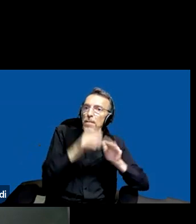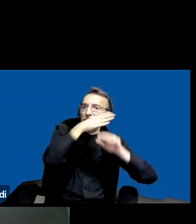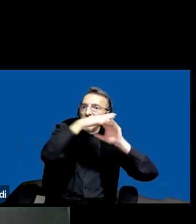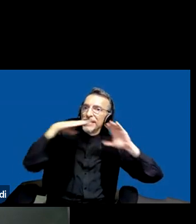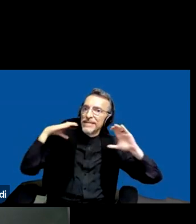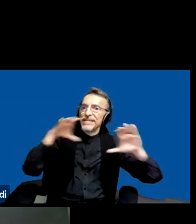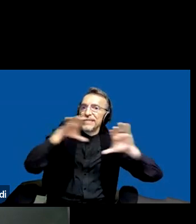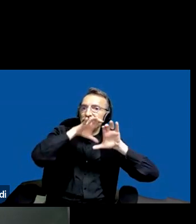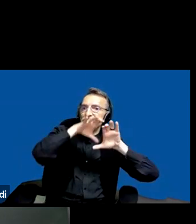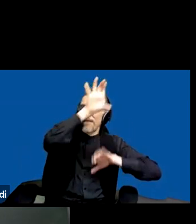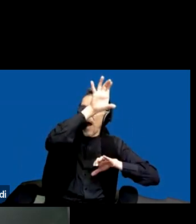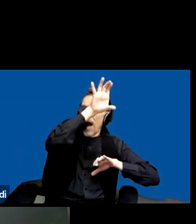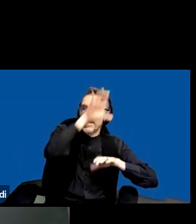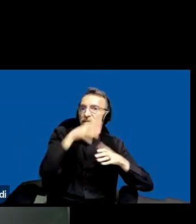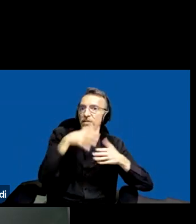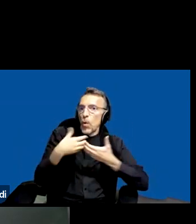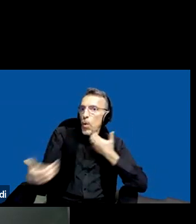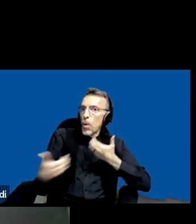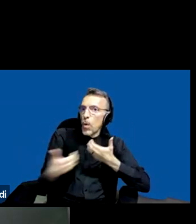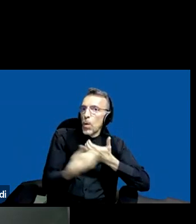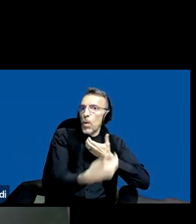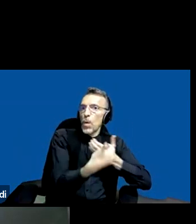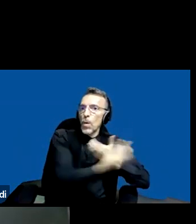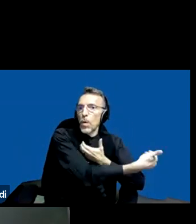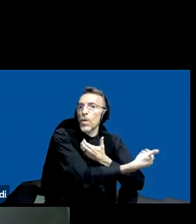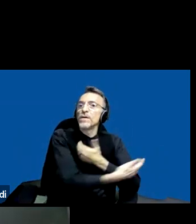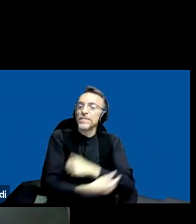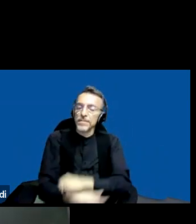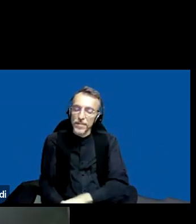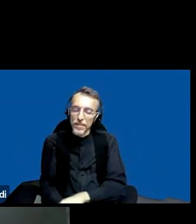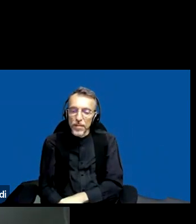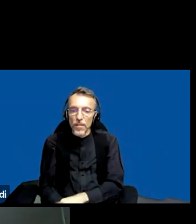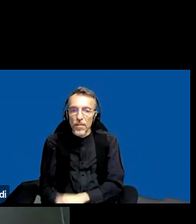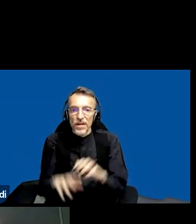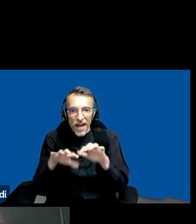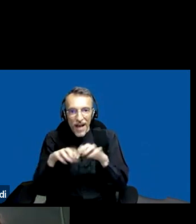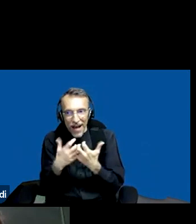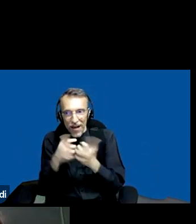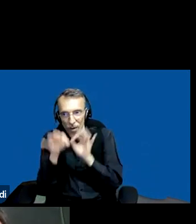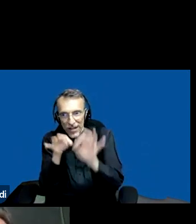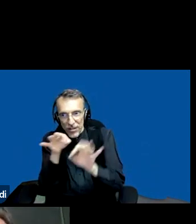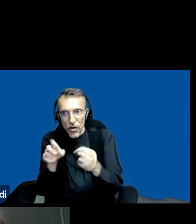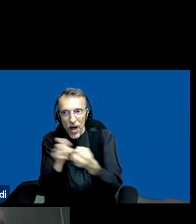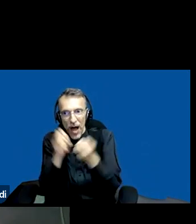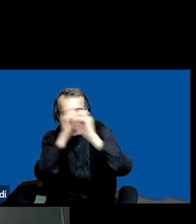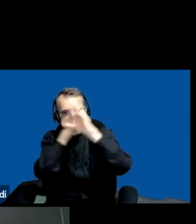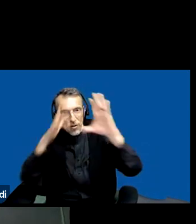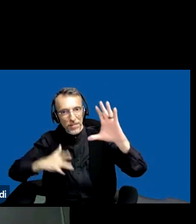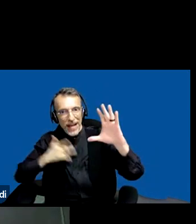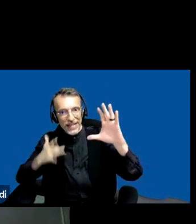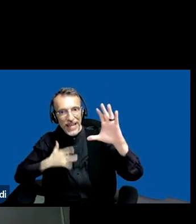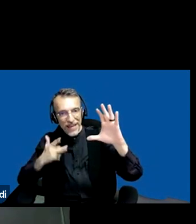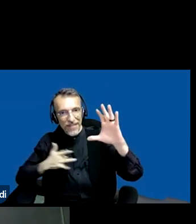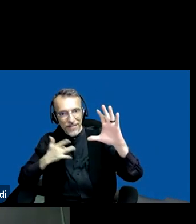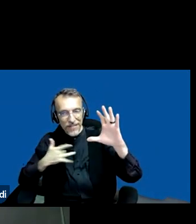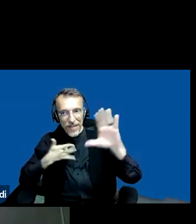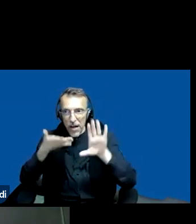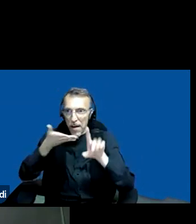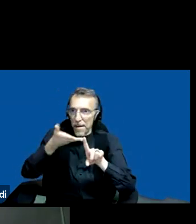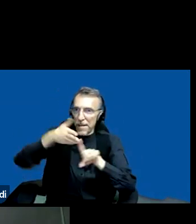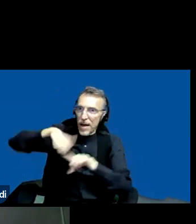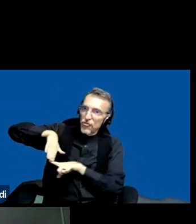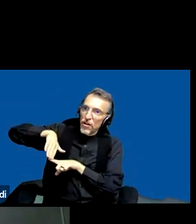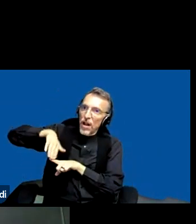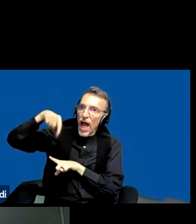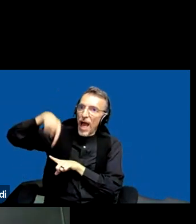though, to the other sort of group of questions about how the perspectives of the most marginalized come to